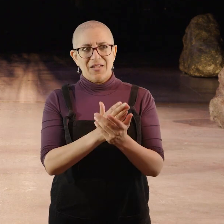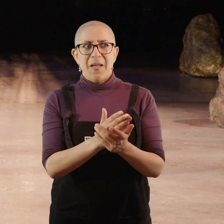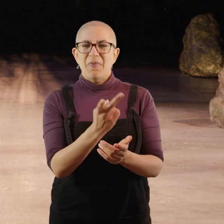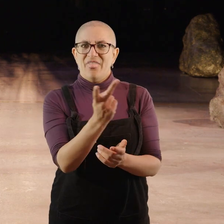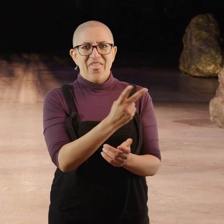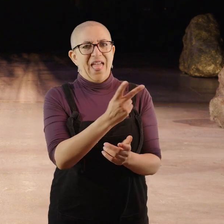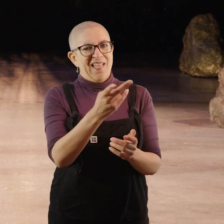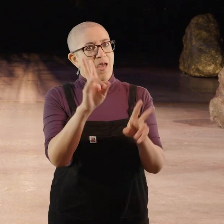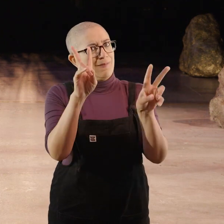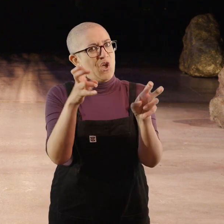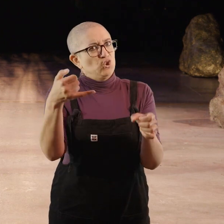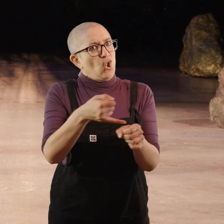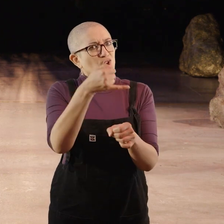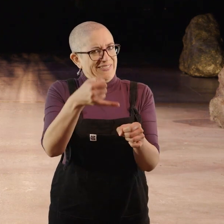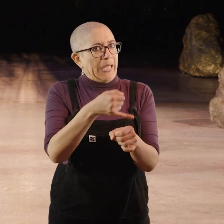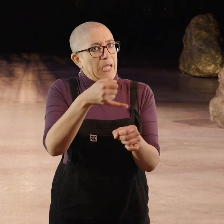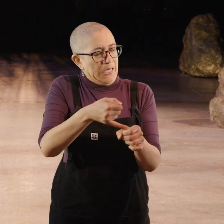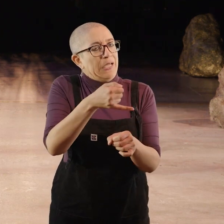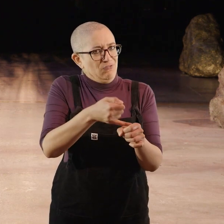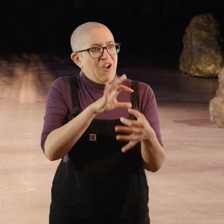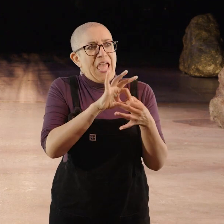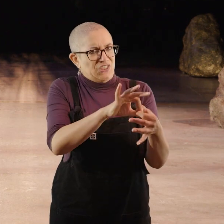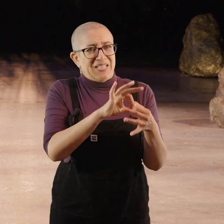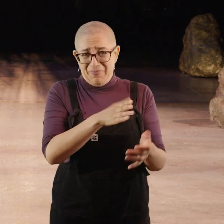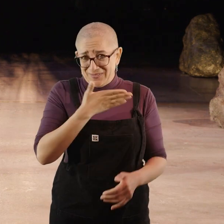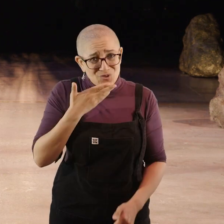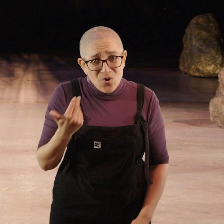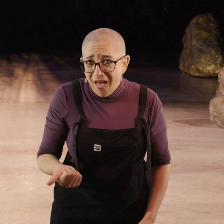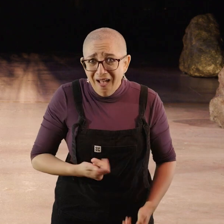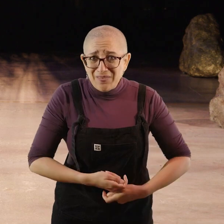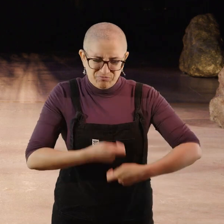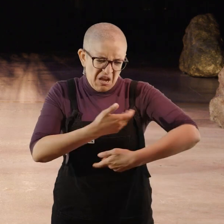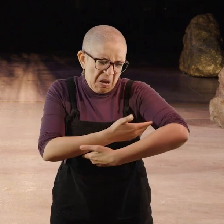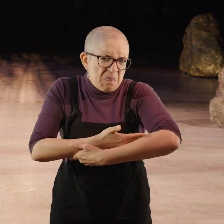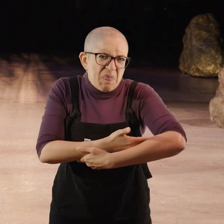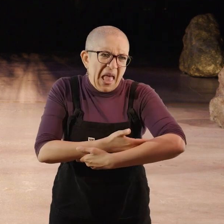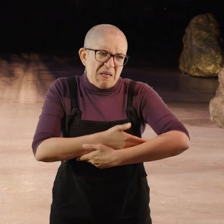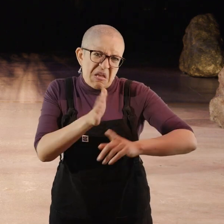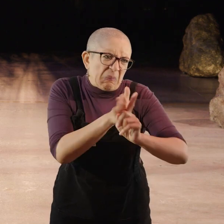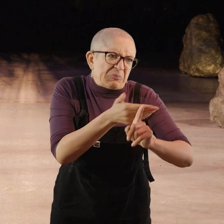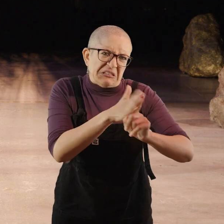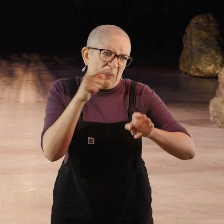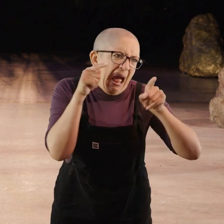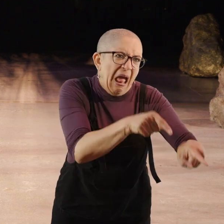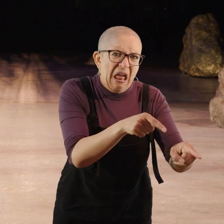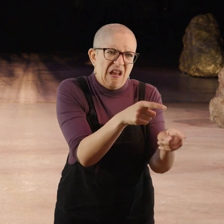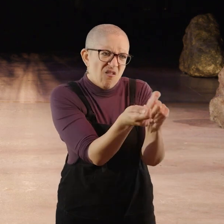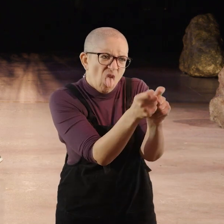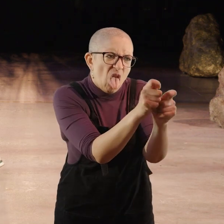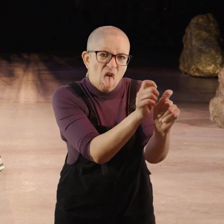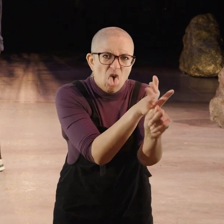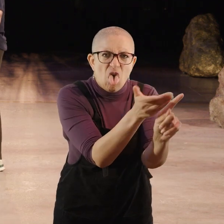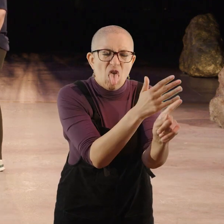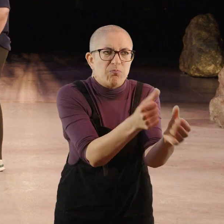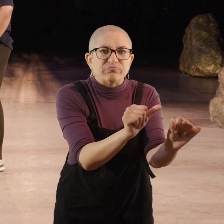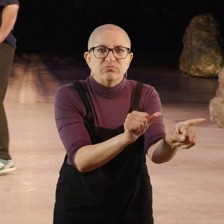sort of toxic element. This couple, you know, that's not a nice thing to do to somebody, but it does make them very easy to manipulate.